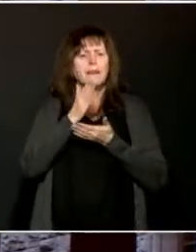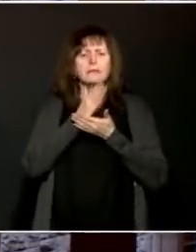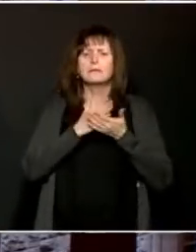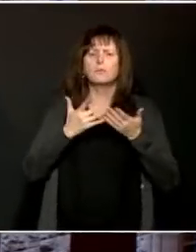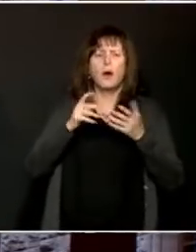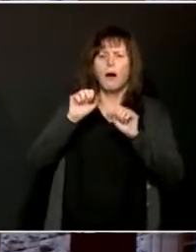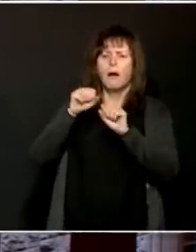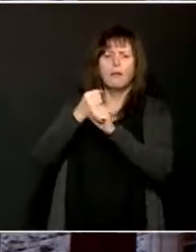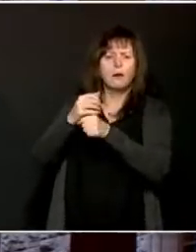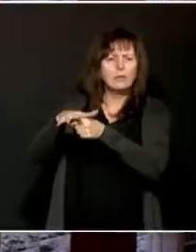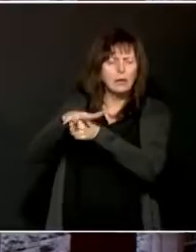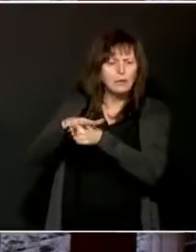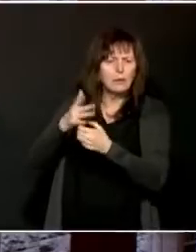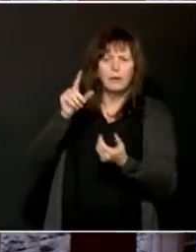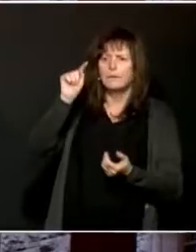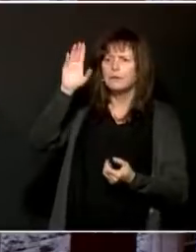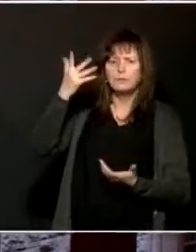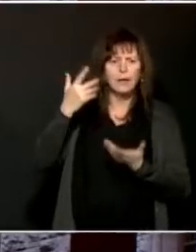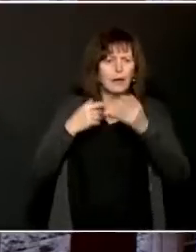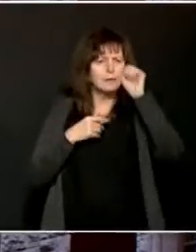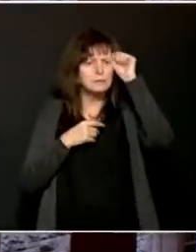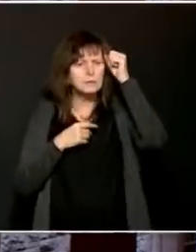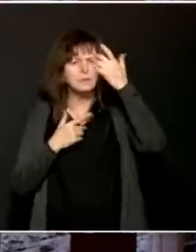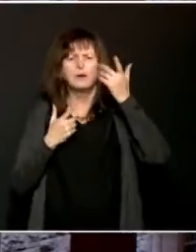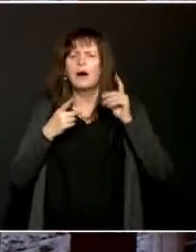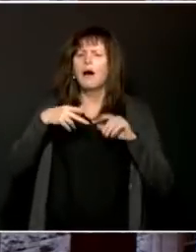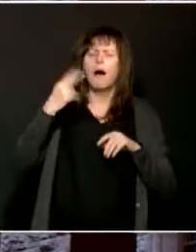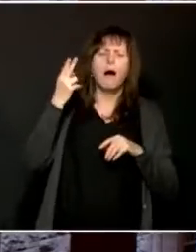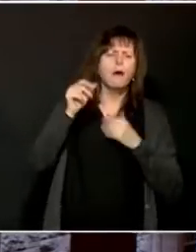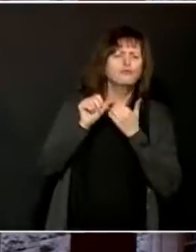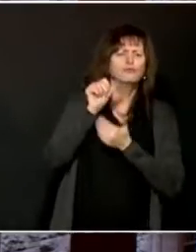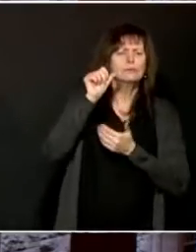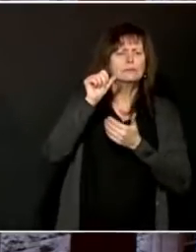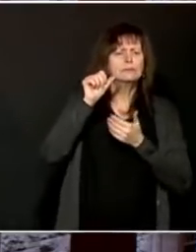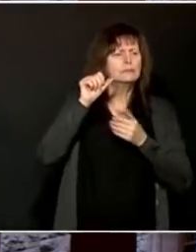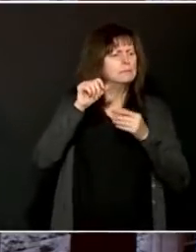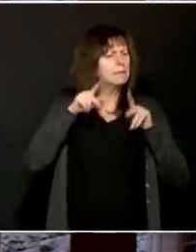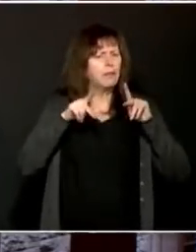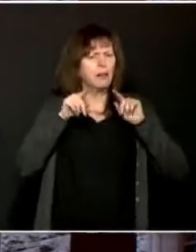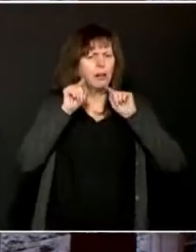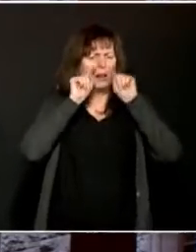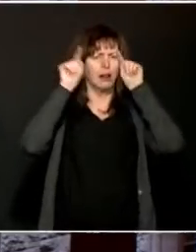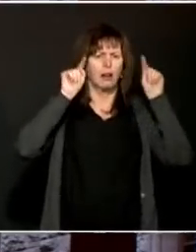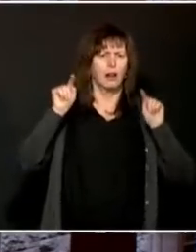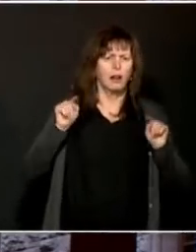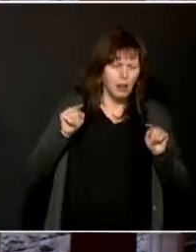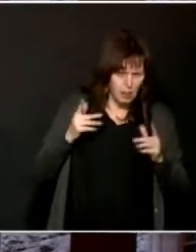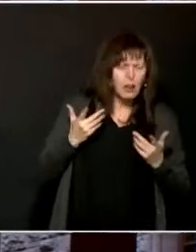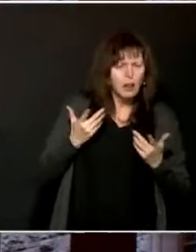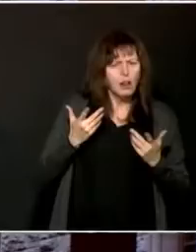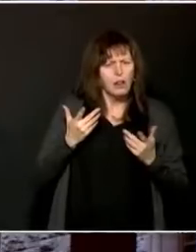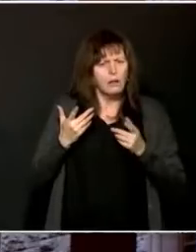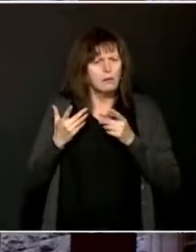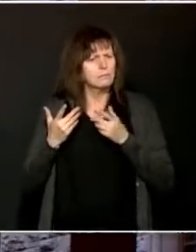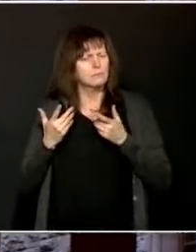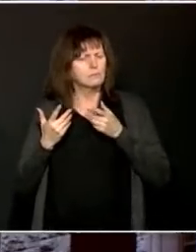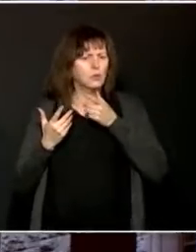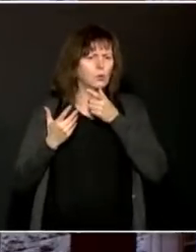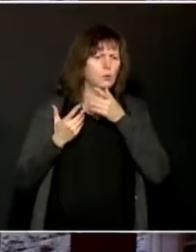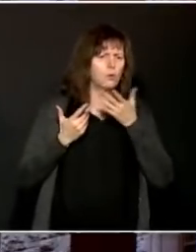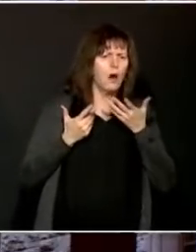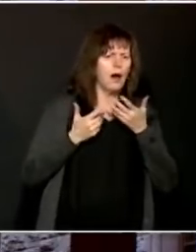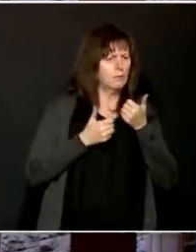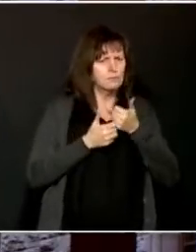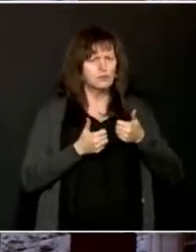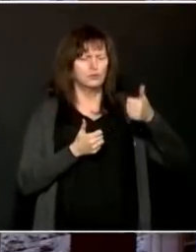with some high-risk populations that the local medical officer of health felt was critical to try and bring those numbers under control. So we'd like to honor those and